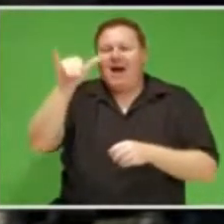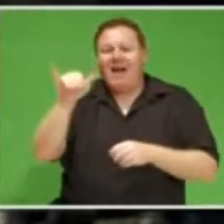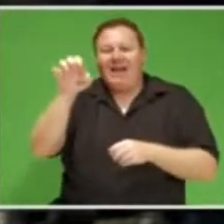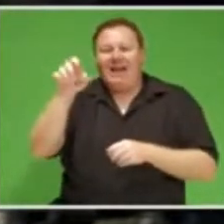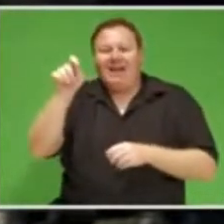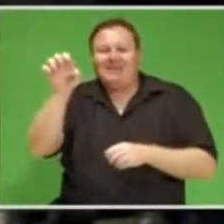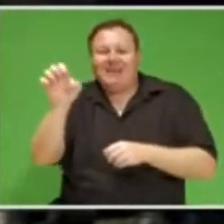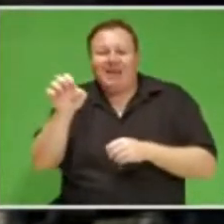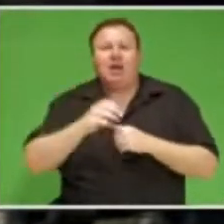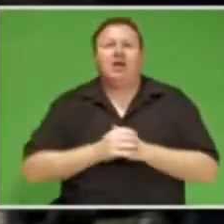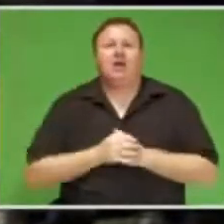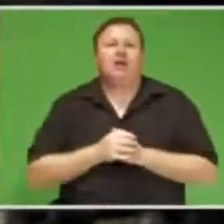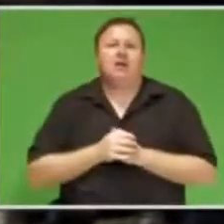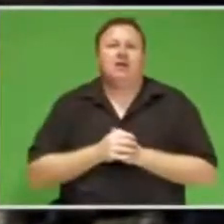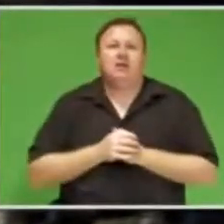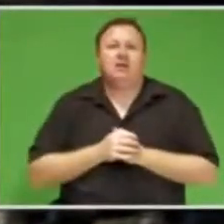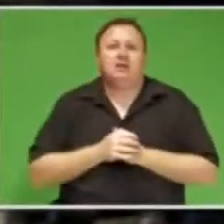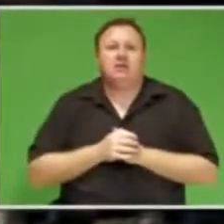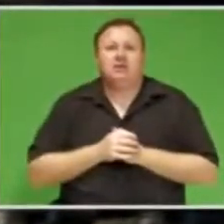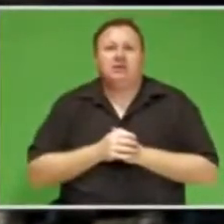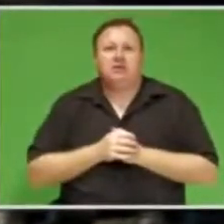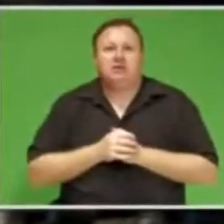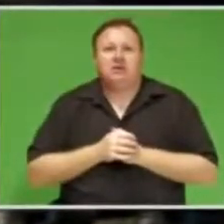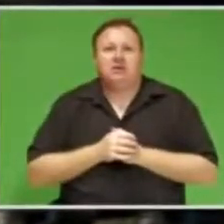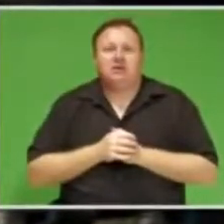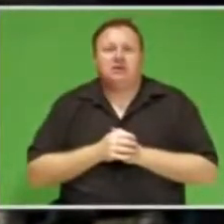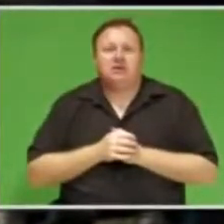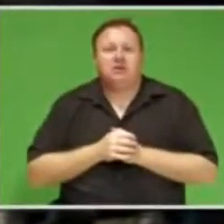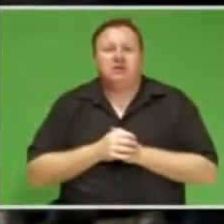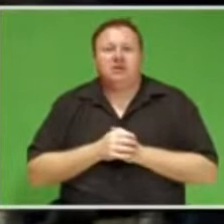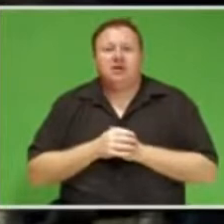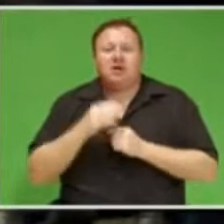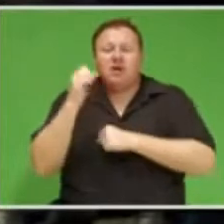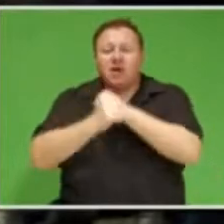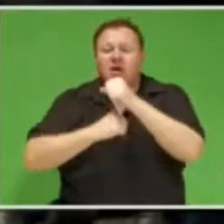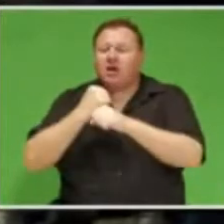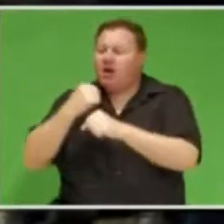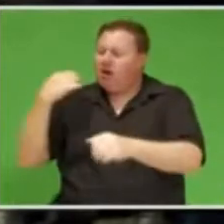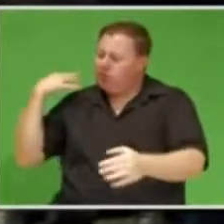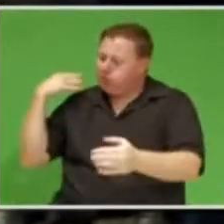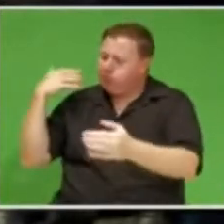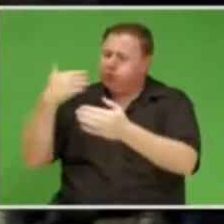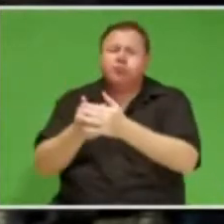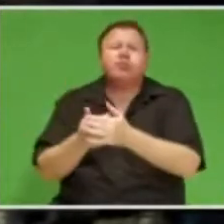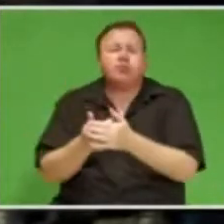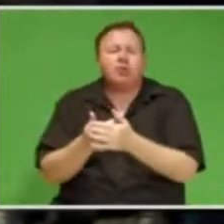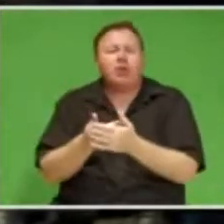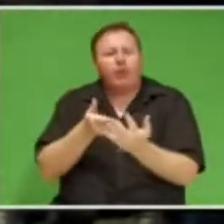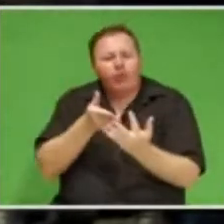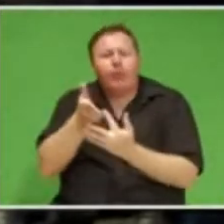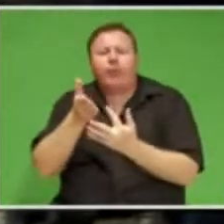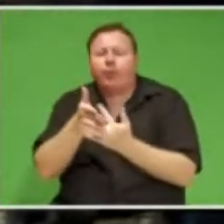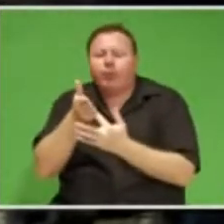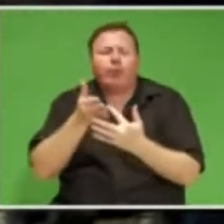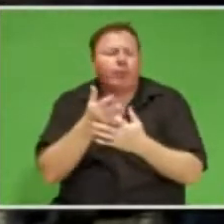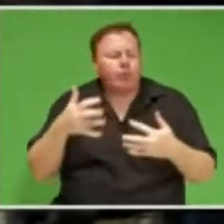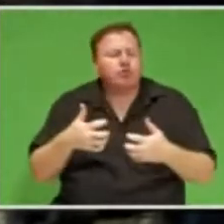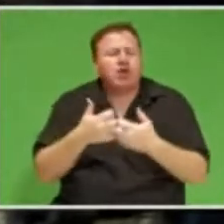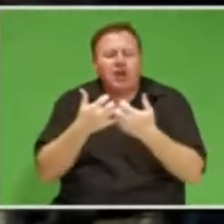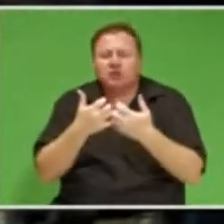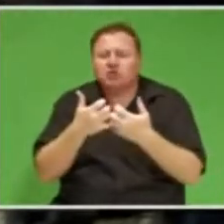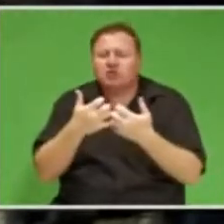What we have achieved as a nation over the past year, despite our challenges, should remind